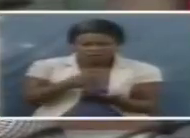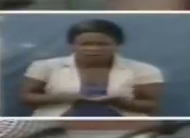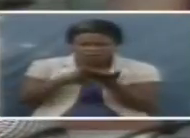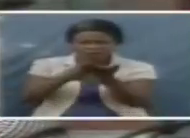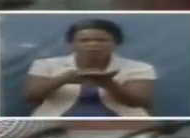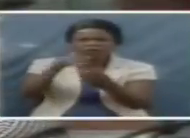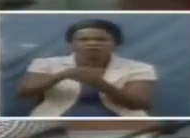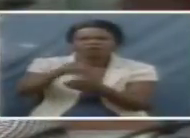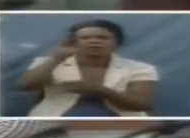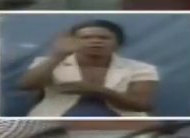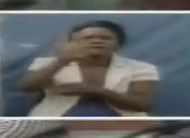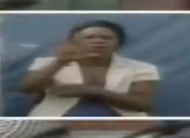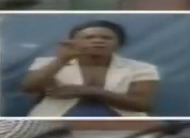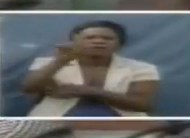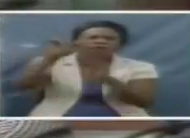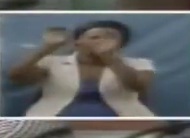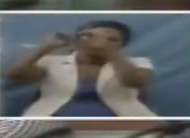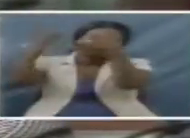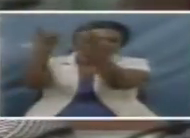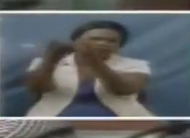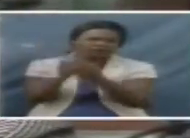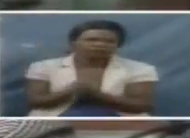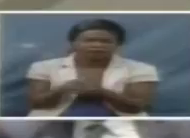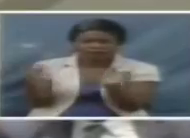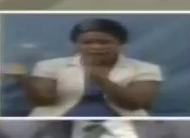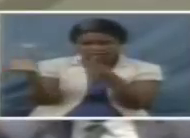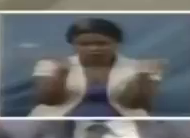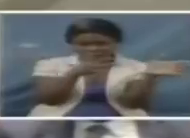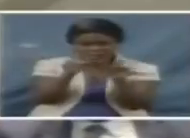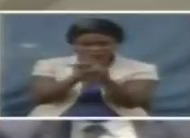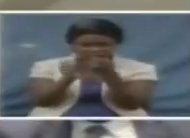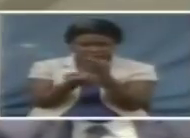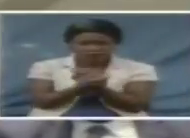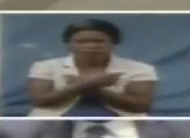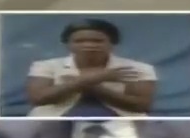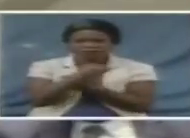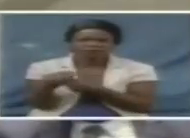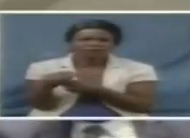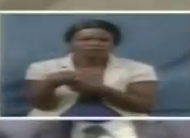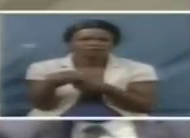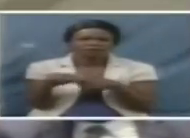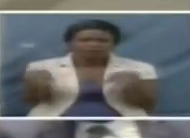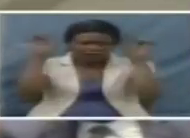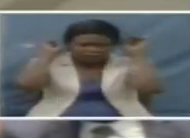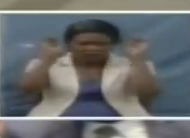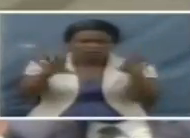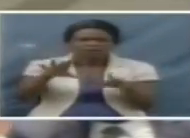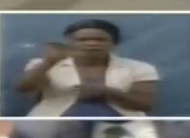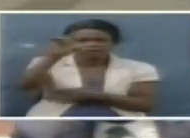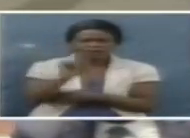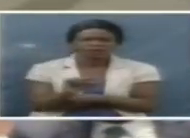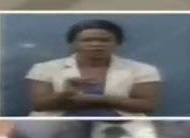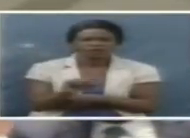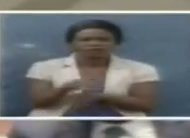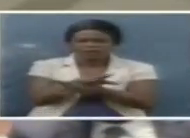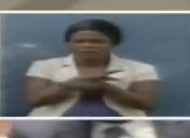grants in 51 districts. Mr. Speaker, climate change and disaster risk